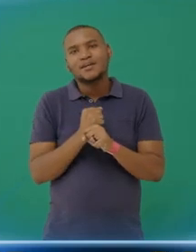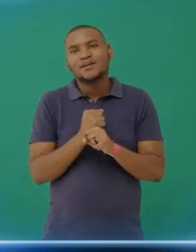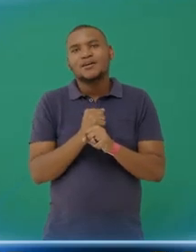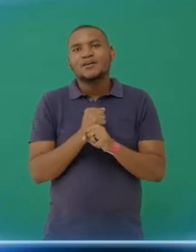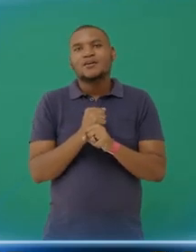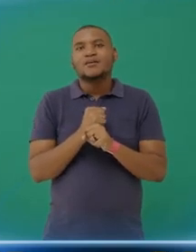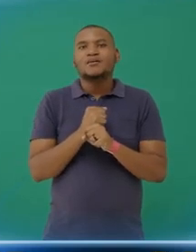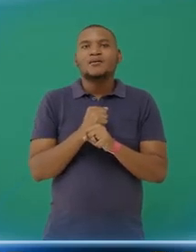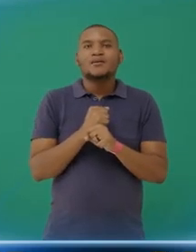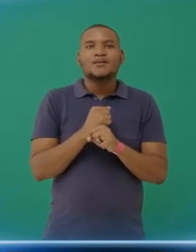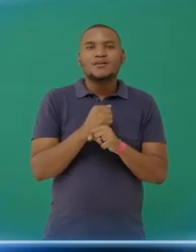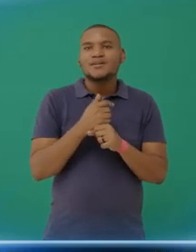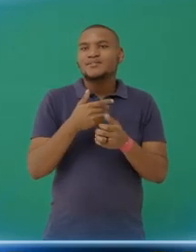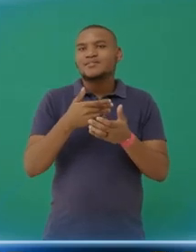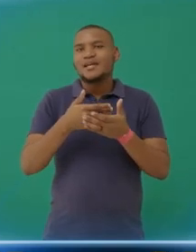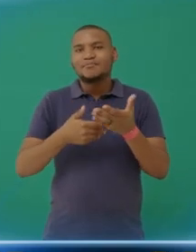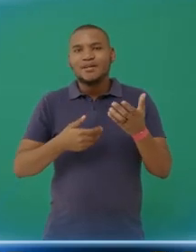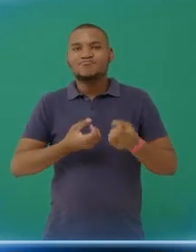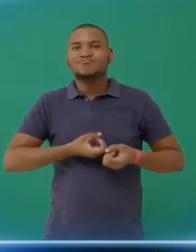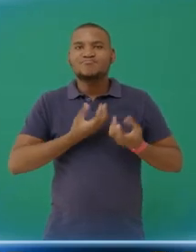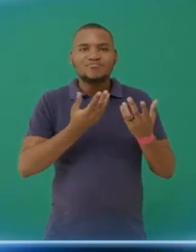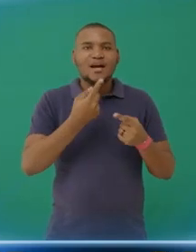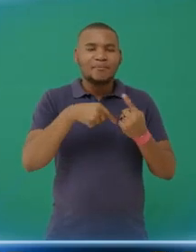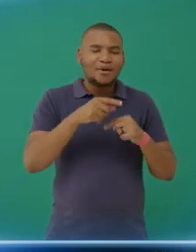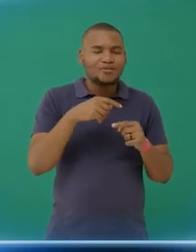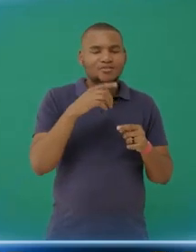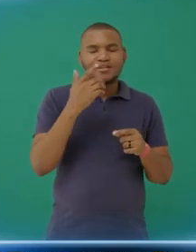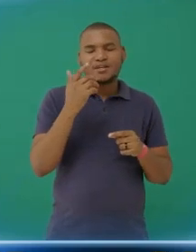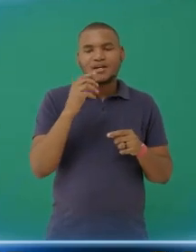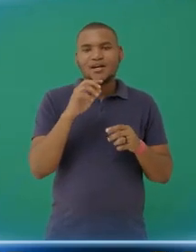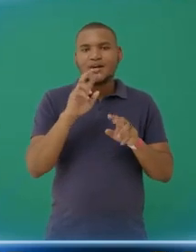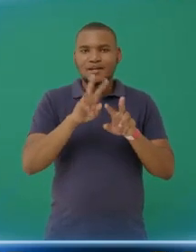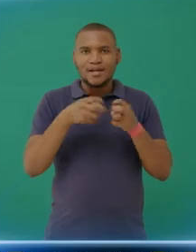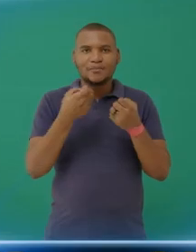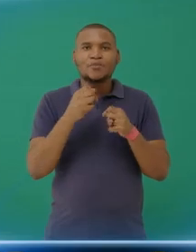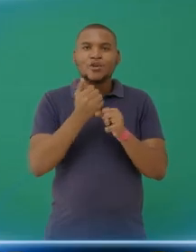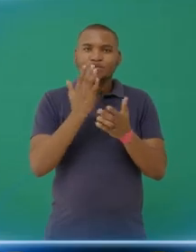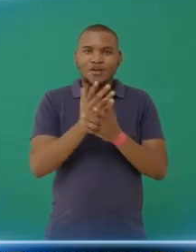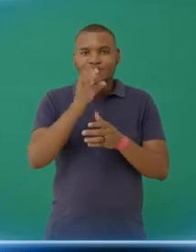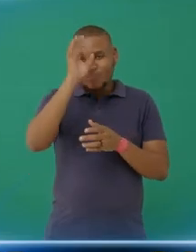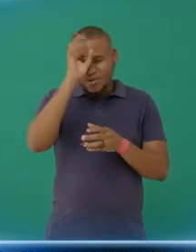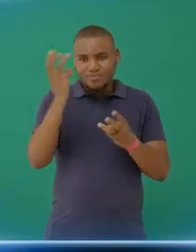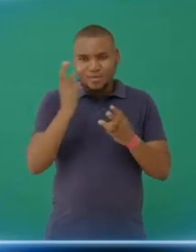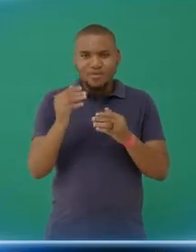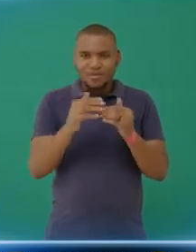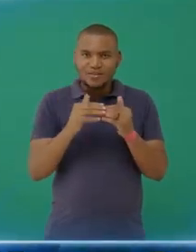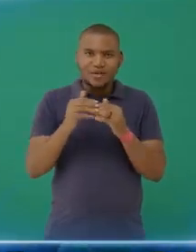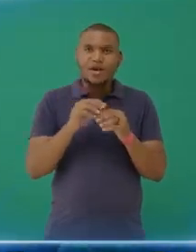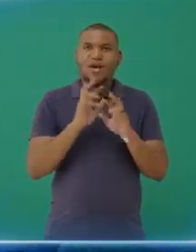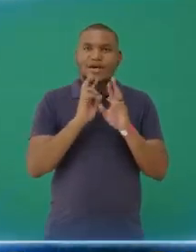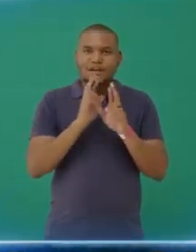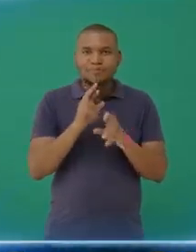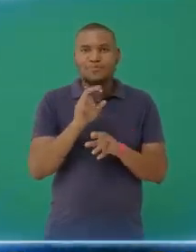intimate statements about rape. We want to make sure that we have a police force that cares. We want to make a responsive,